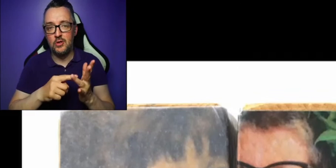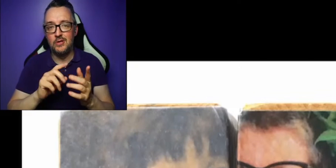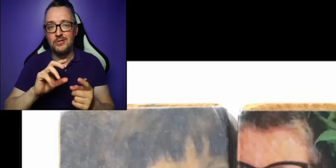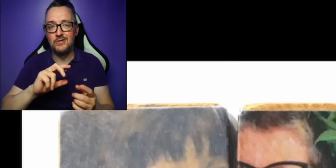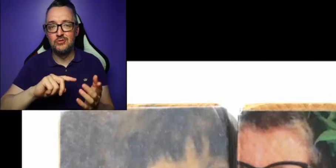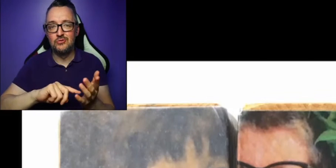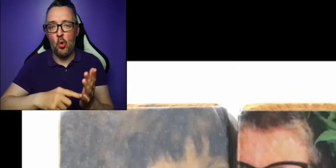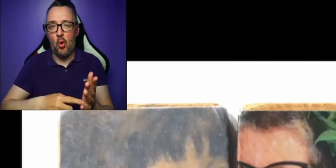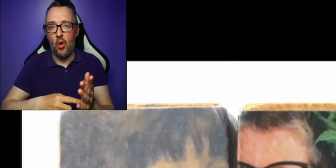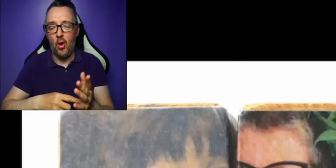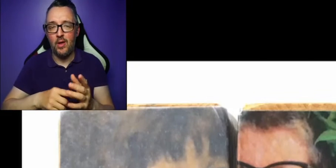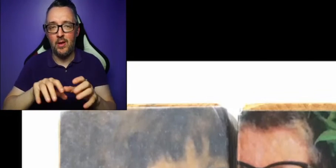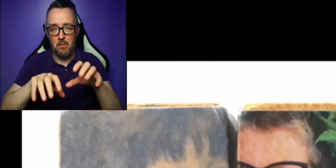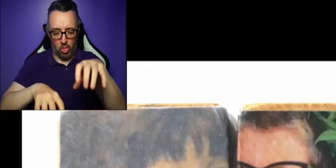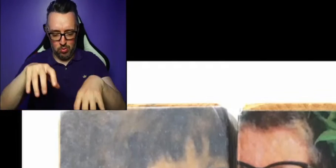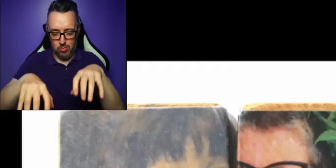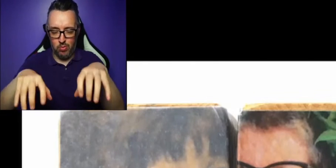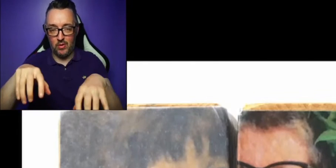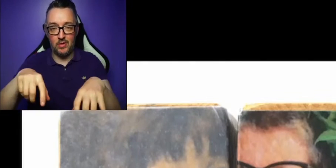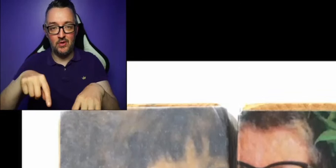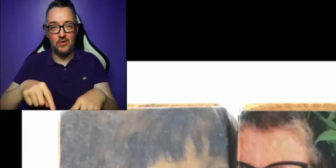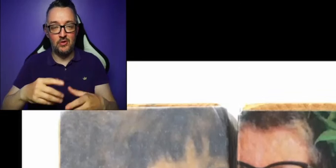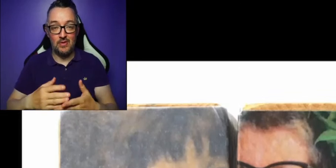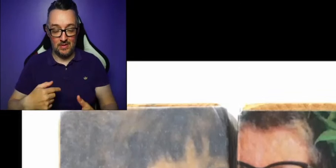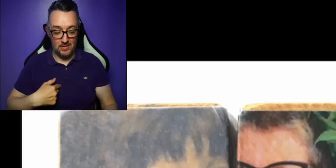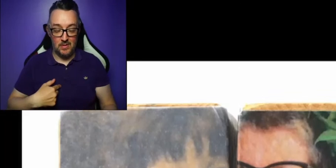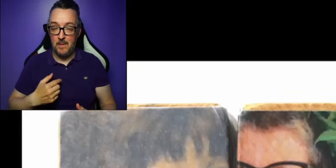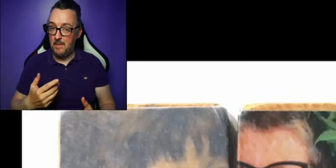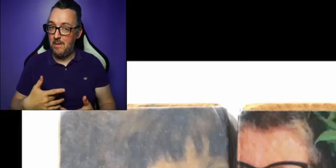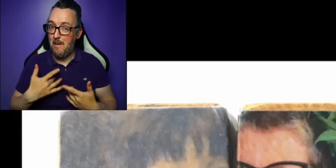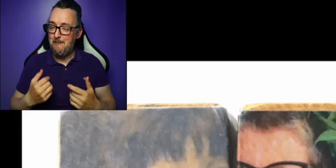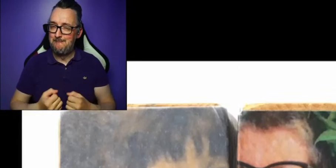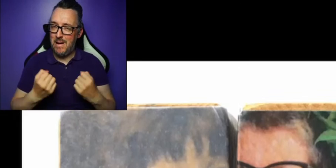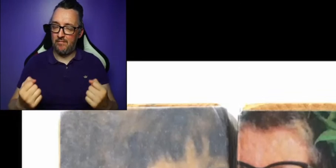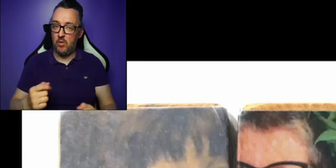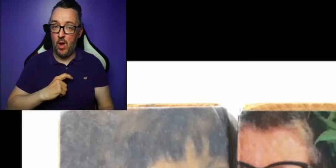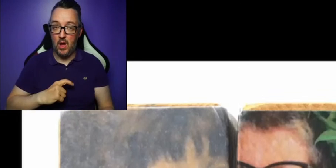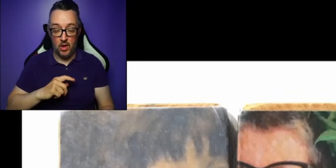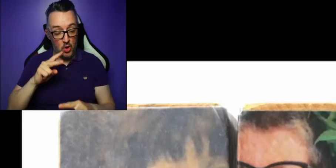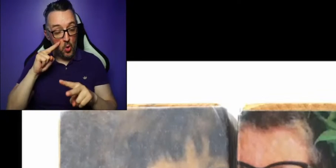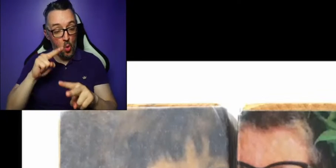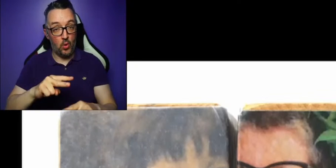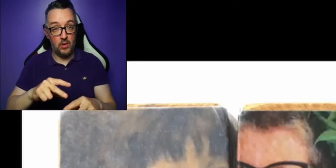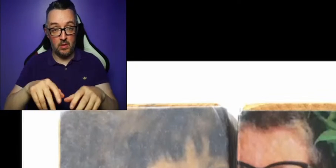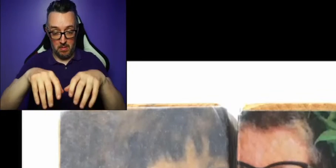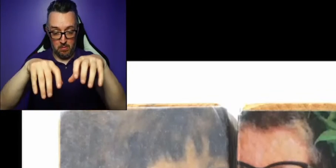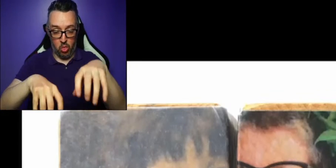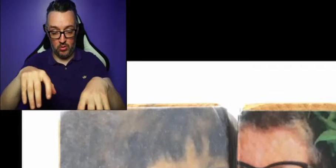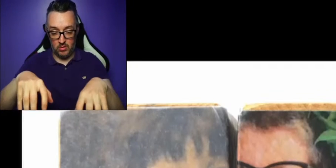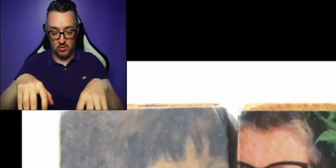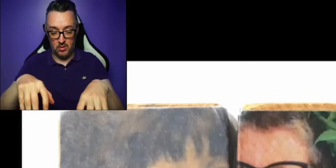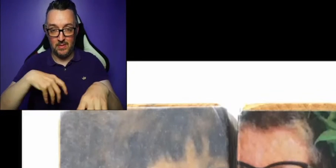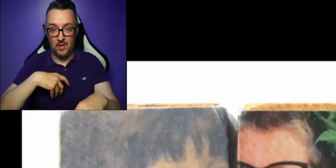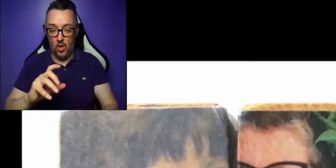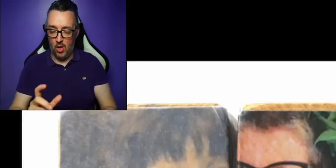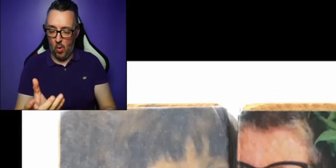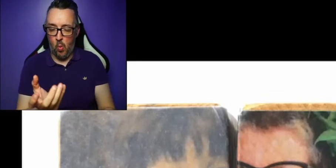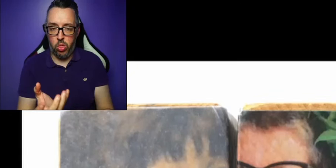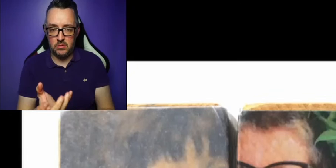blocks, which are very powerful for me, because when I look at them or when I hold